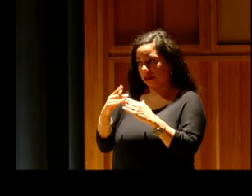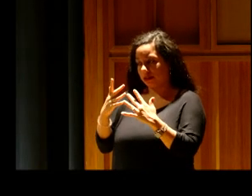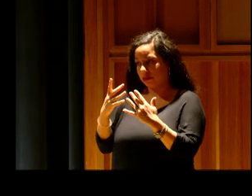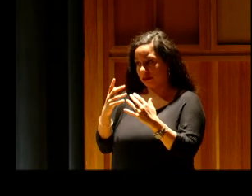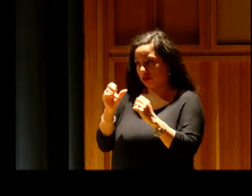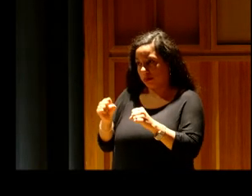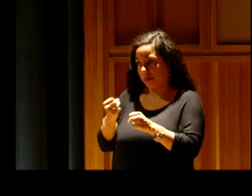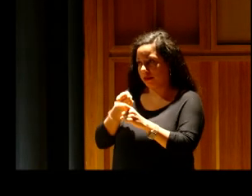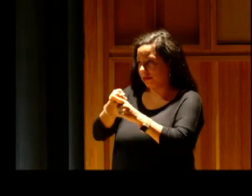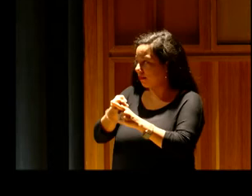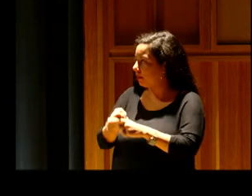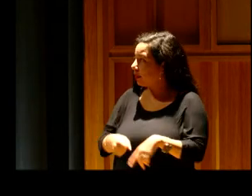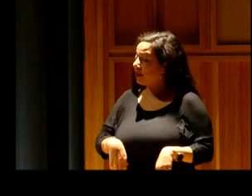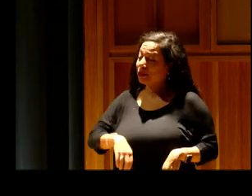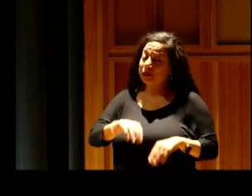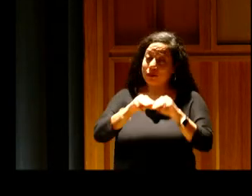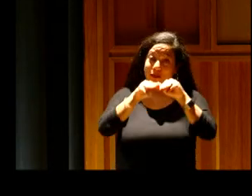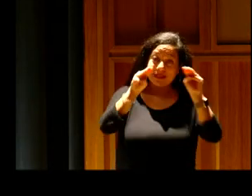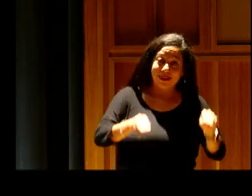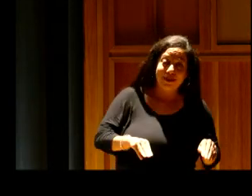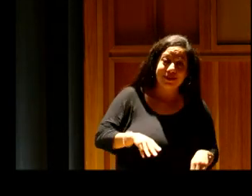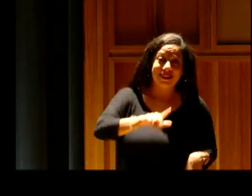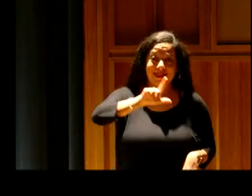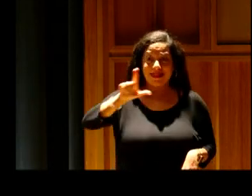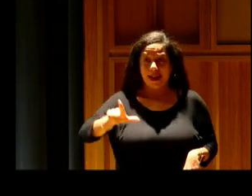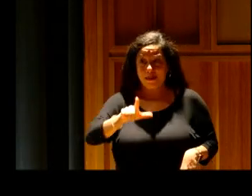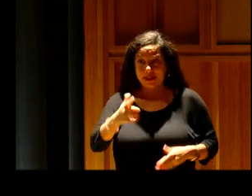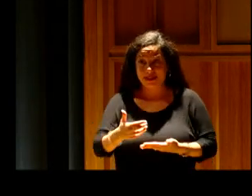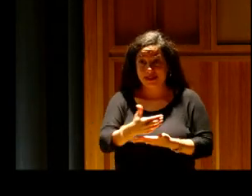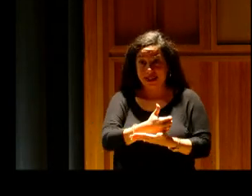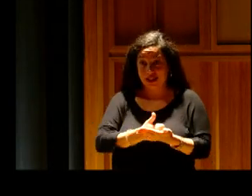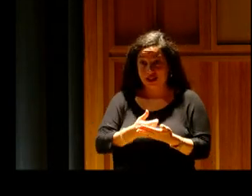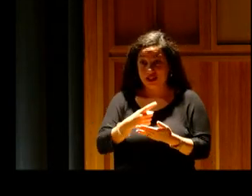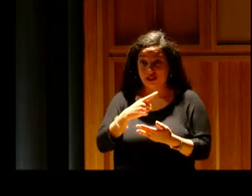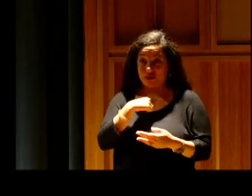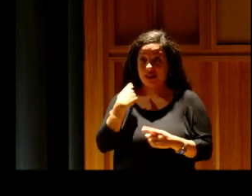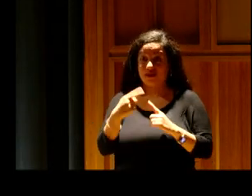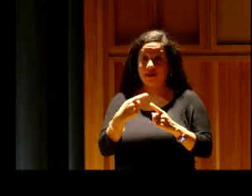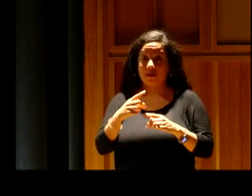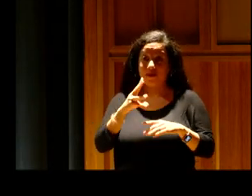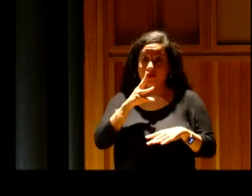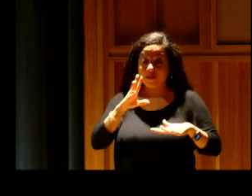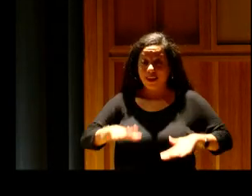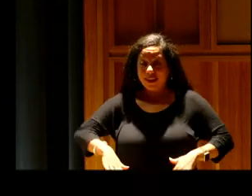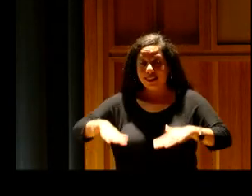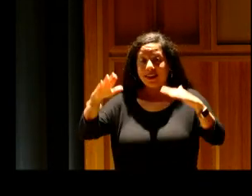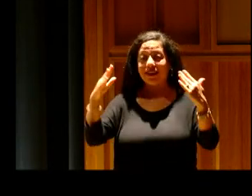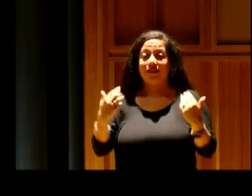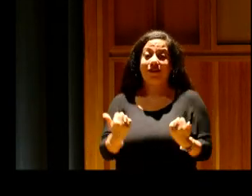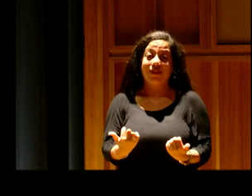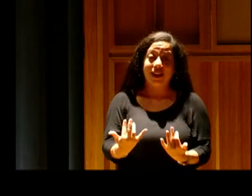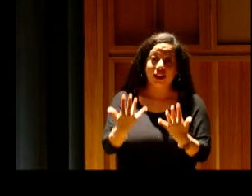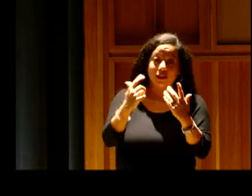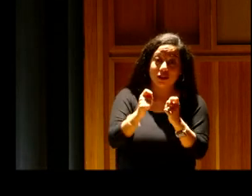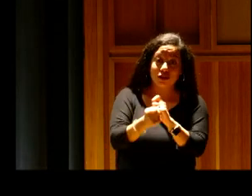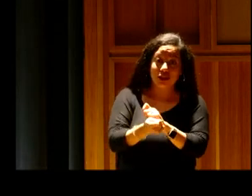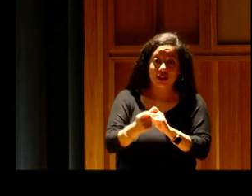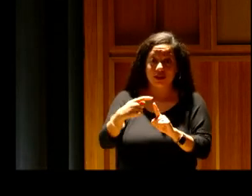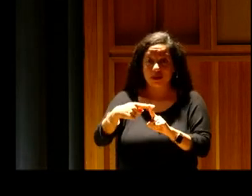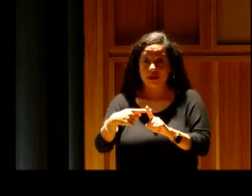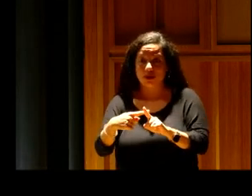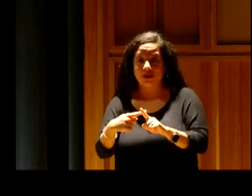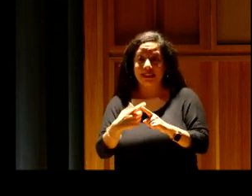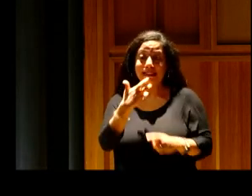Museums, libraries, collections are at risk from flooding, fires, changing in temperature, heat and